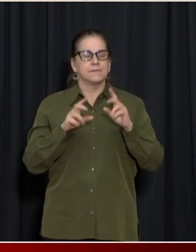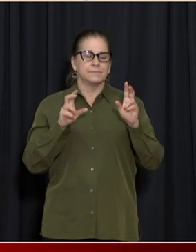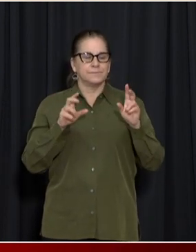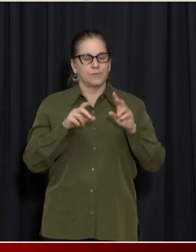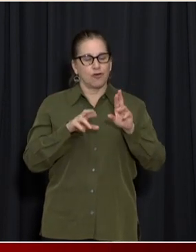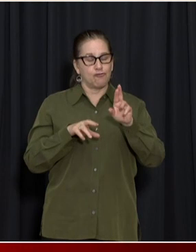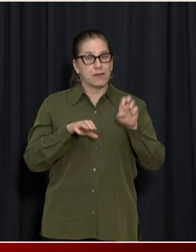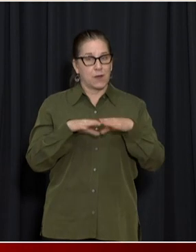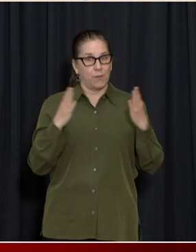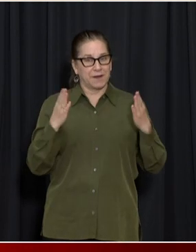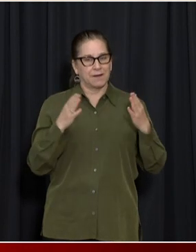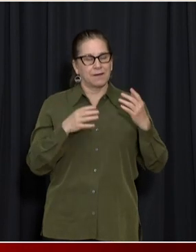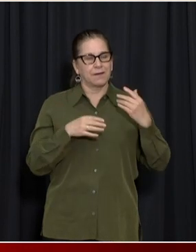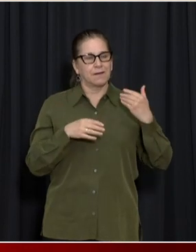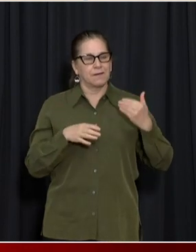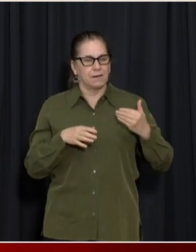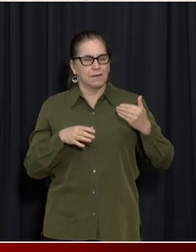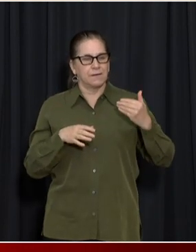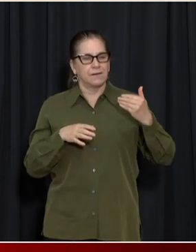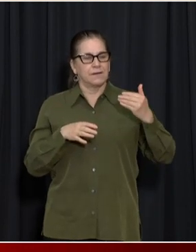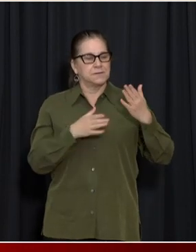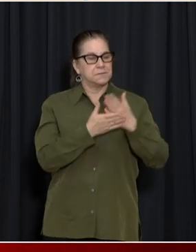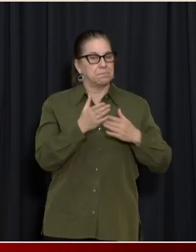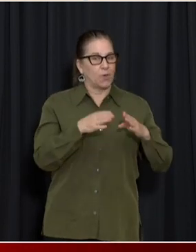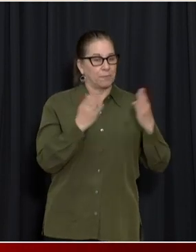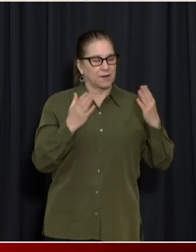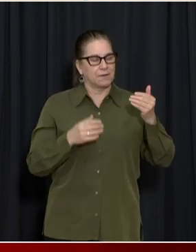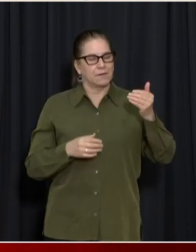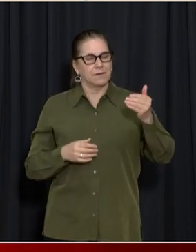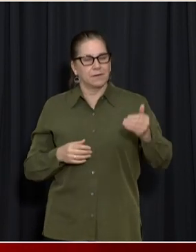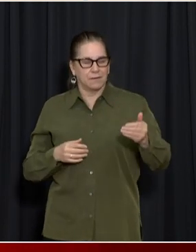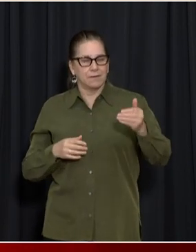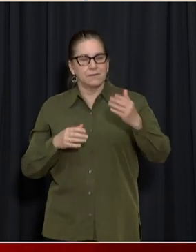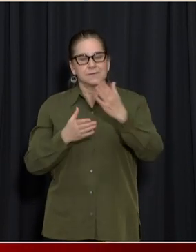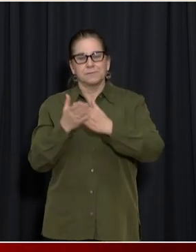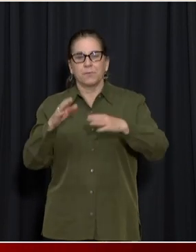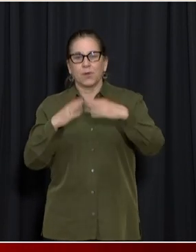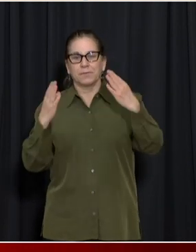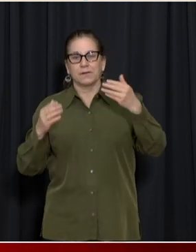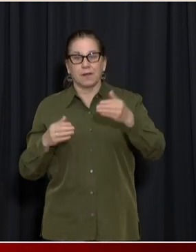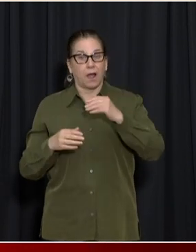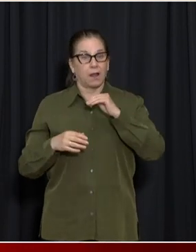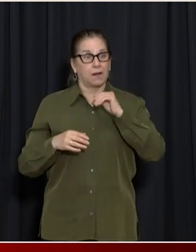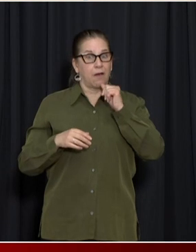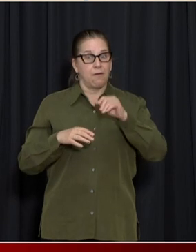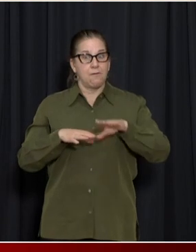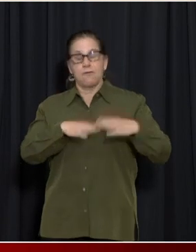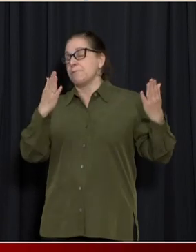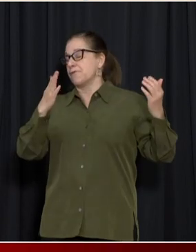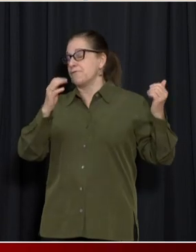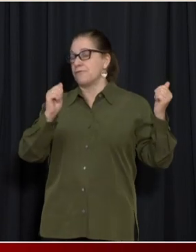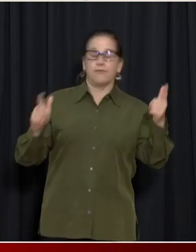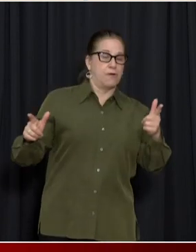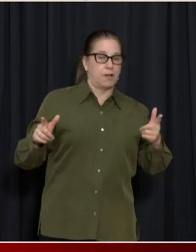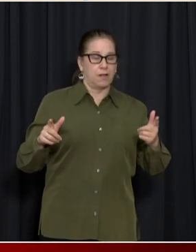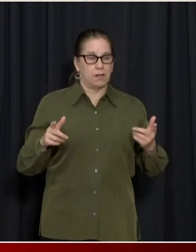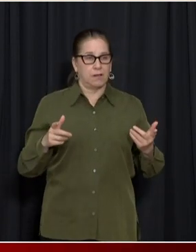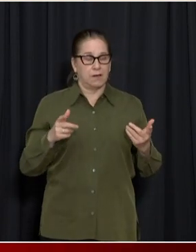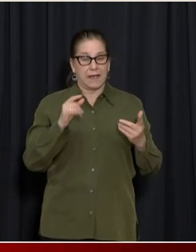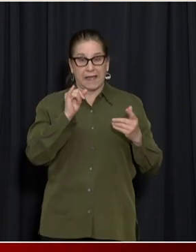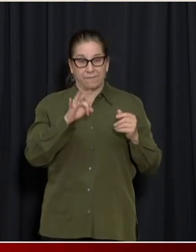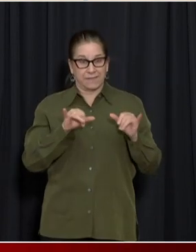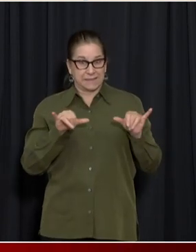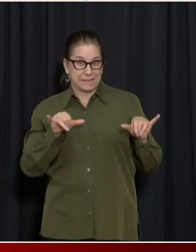to small businesses, that closing has caused. Just over 8 in 10 respondents